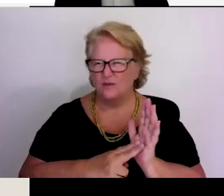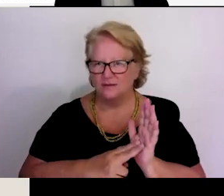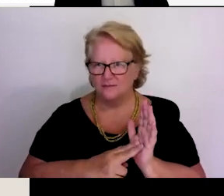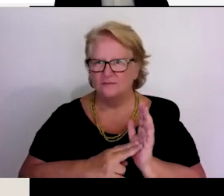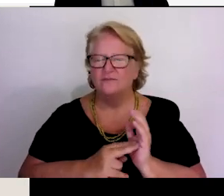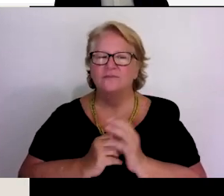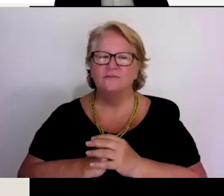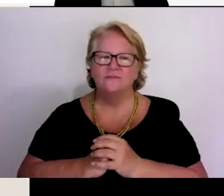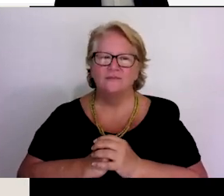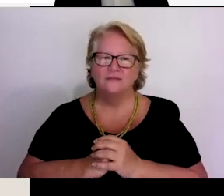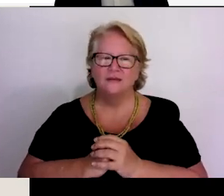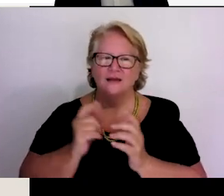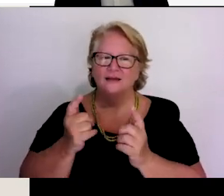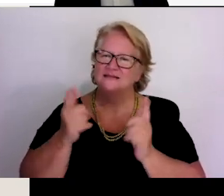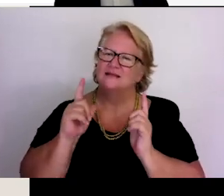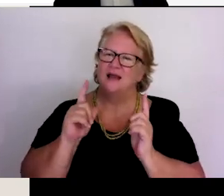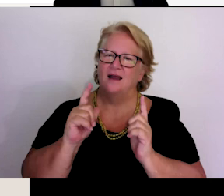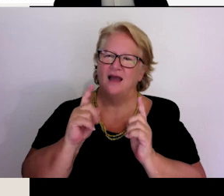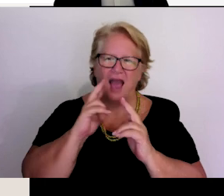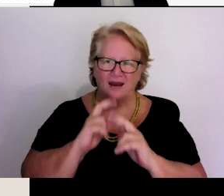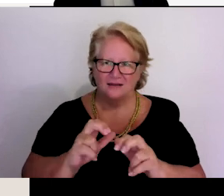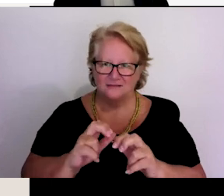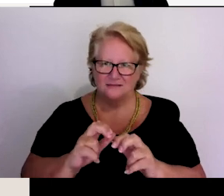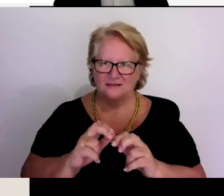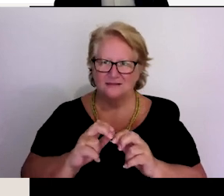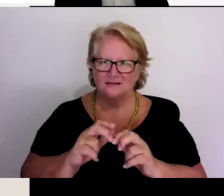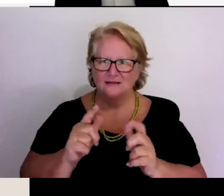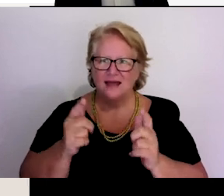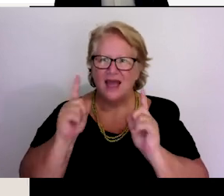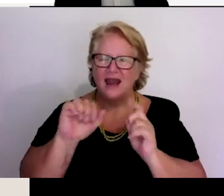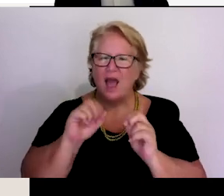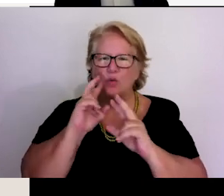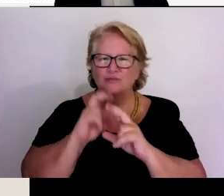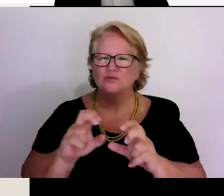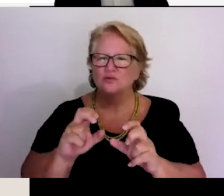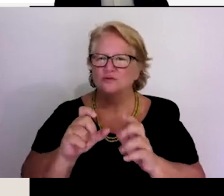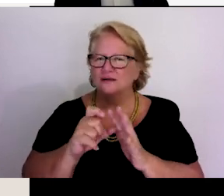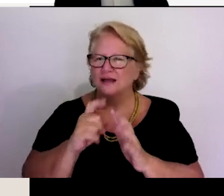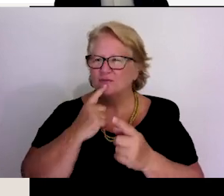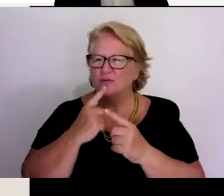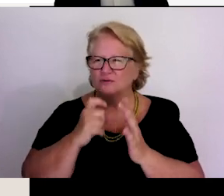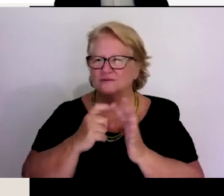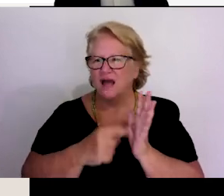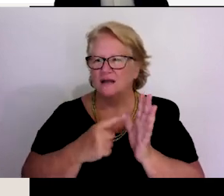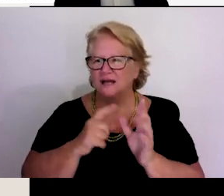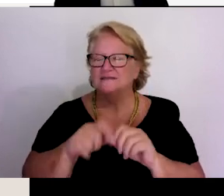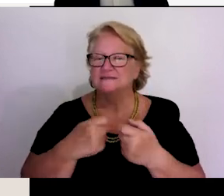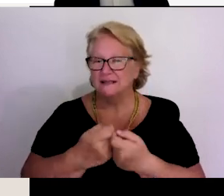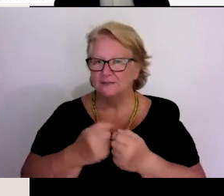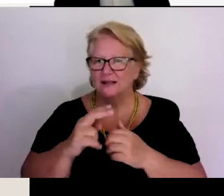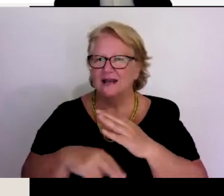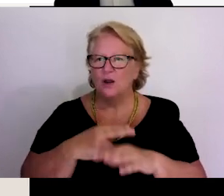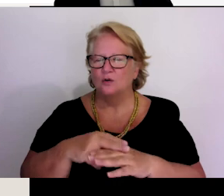Priyapon Sasapkun, who's a Senior Data Analyst and Head of our Research and Data team for the National Centre.